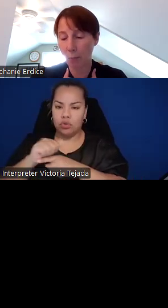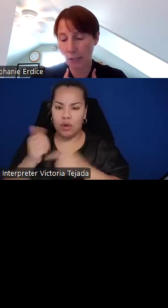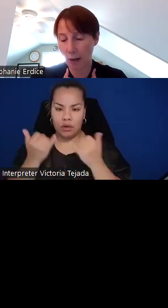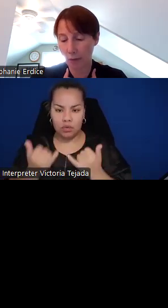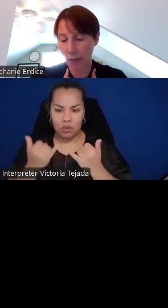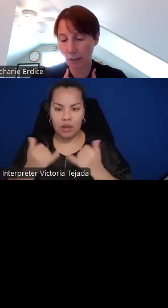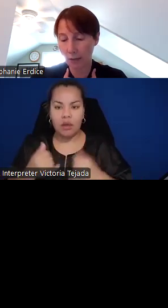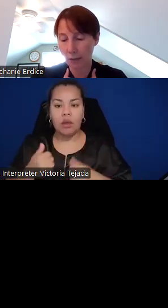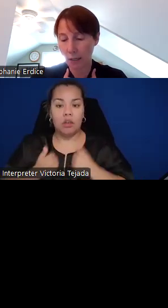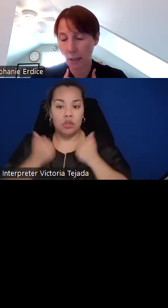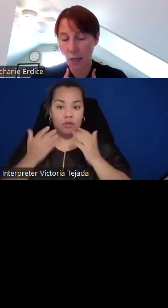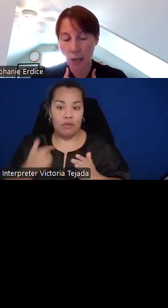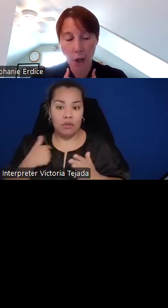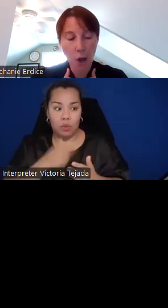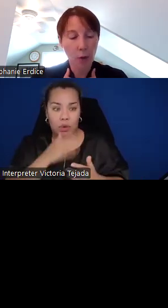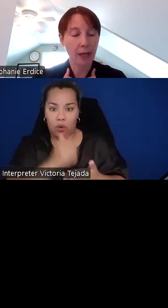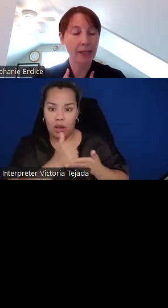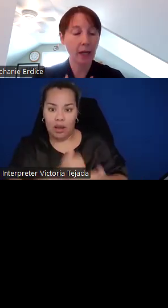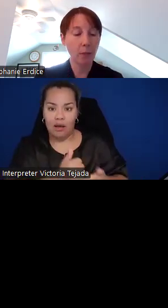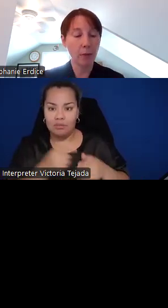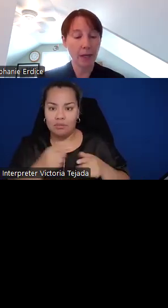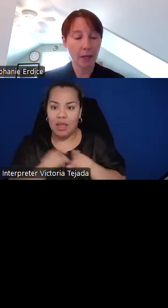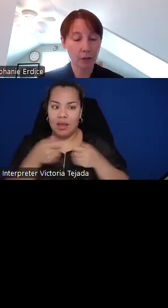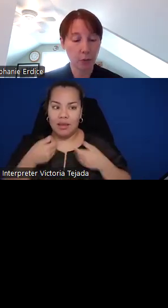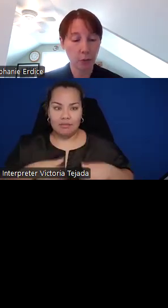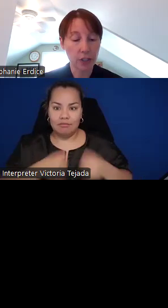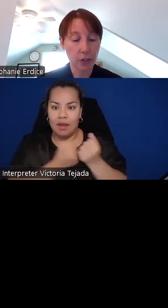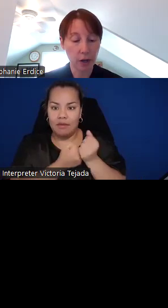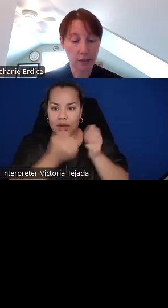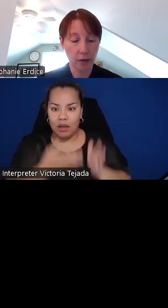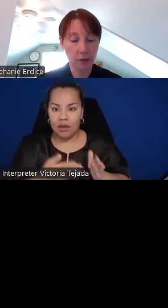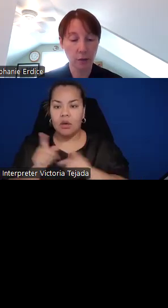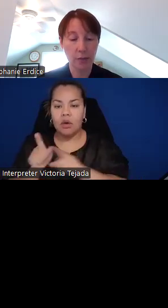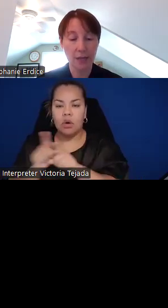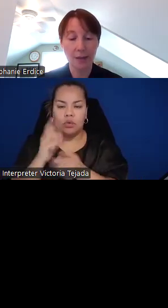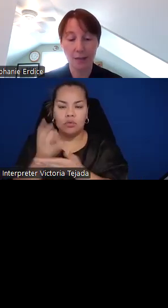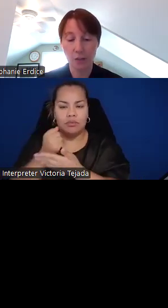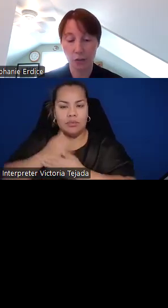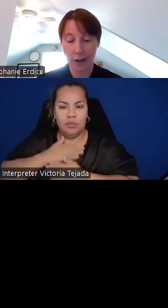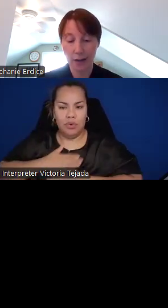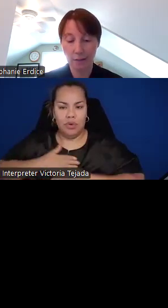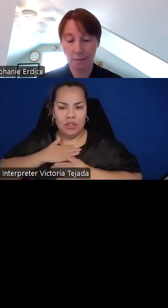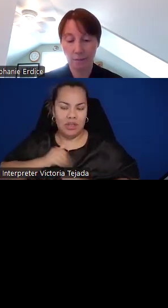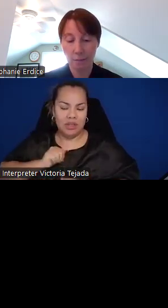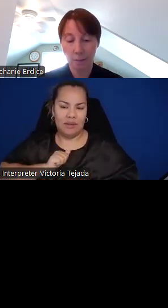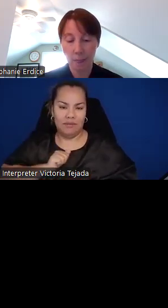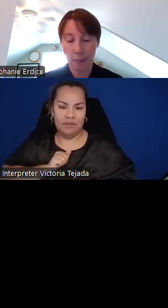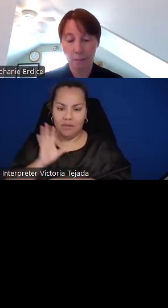that we will help as advocates. We want to take a moment here to appreciate ourselves for being in this